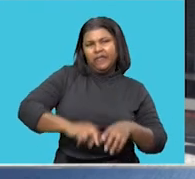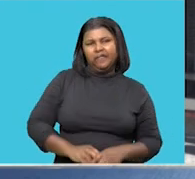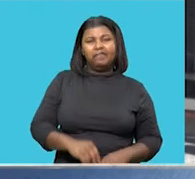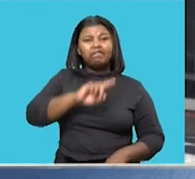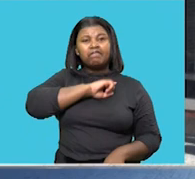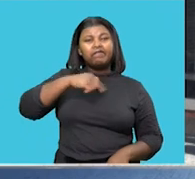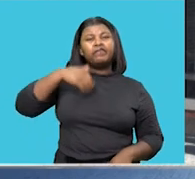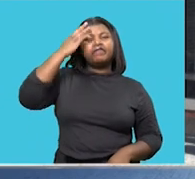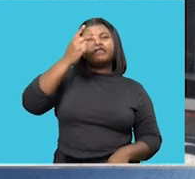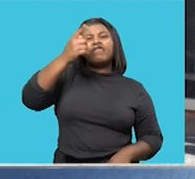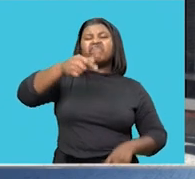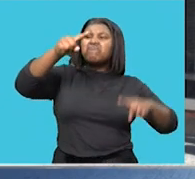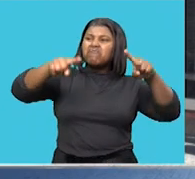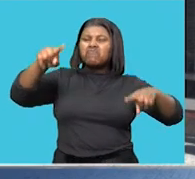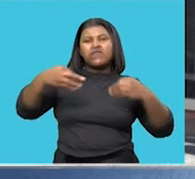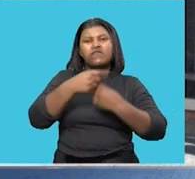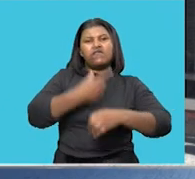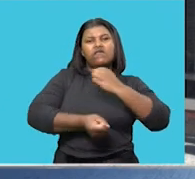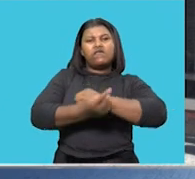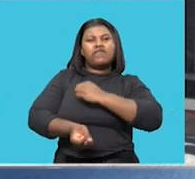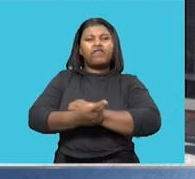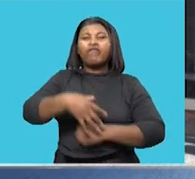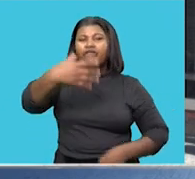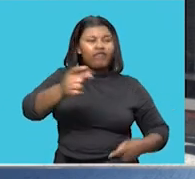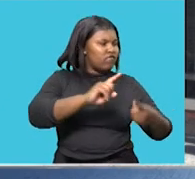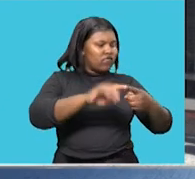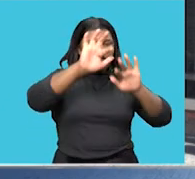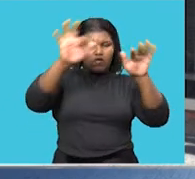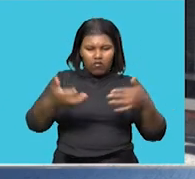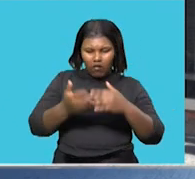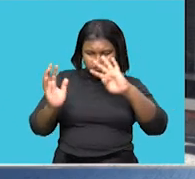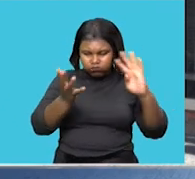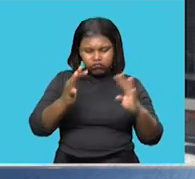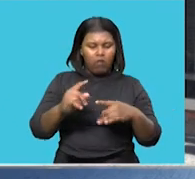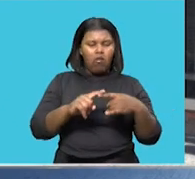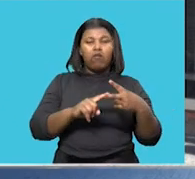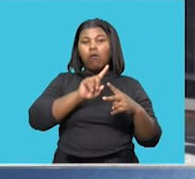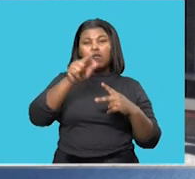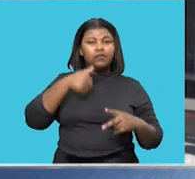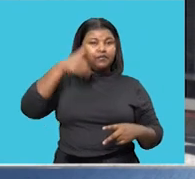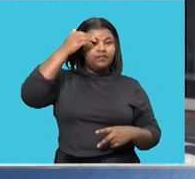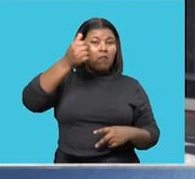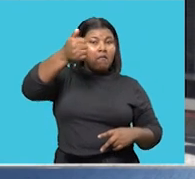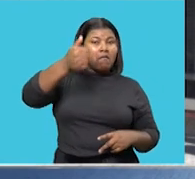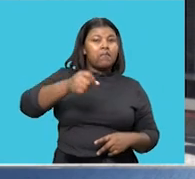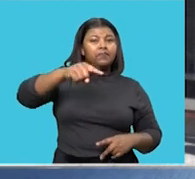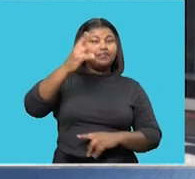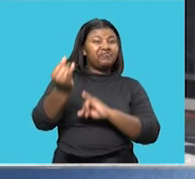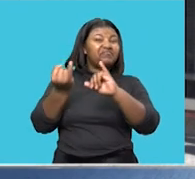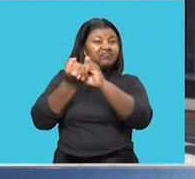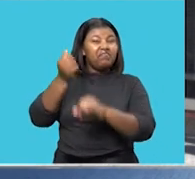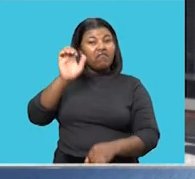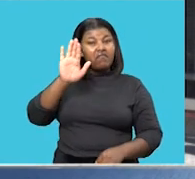there's also all kinds of things that are happening, things like global warming, and we're quite mindful that obviously this industry